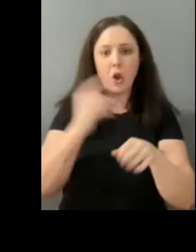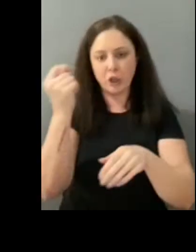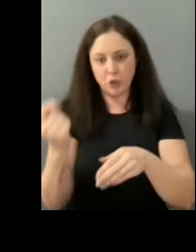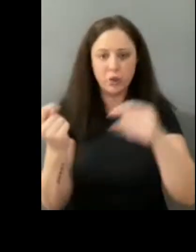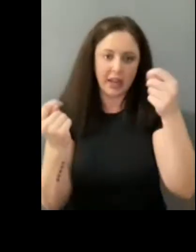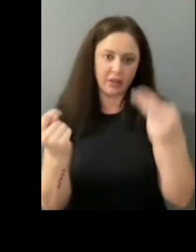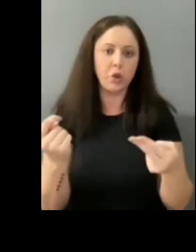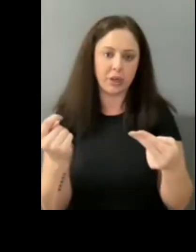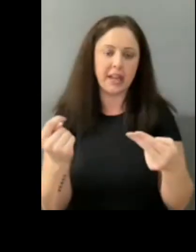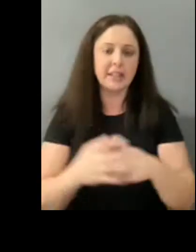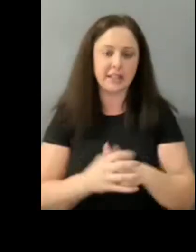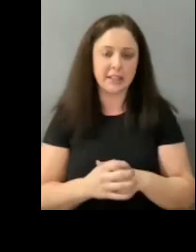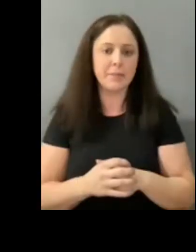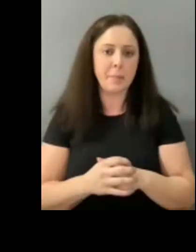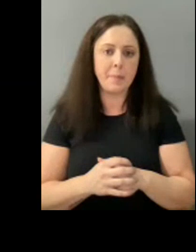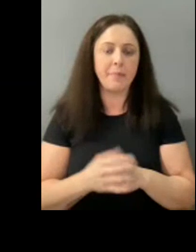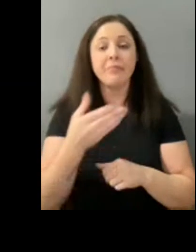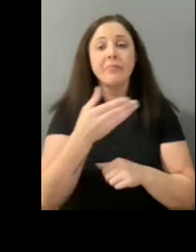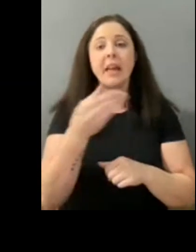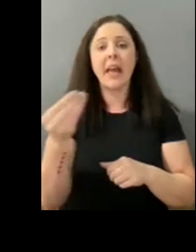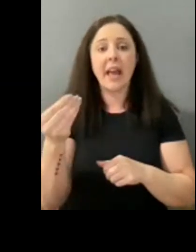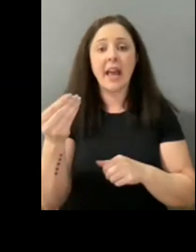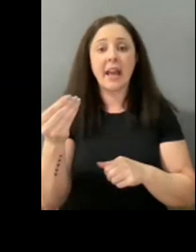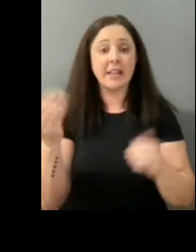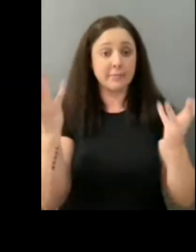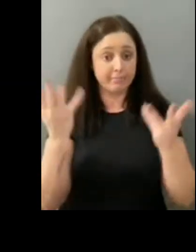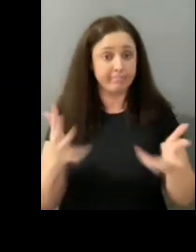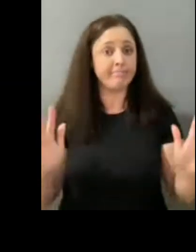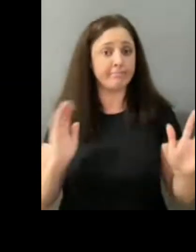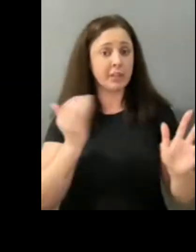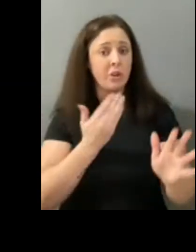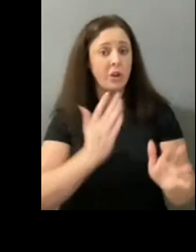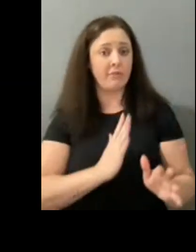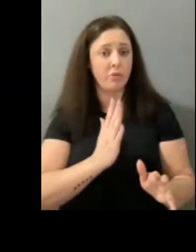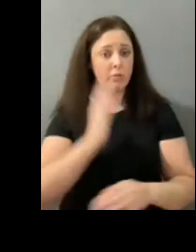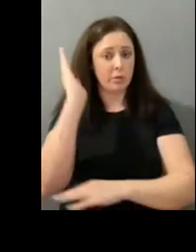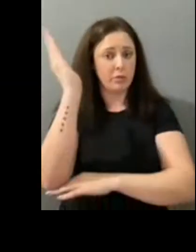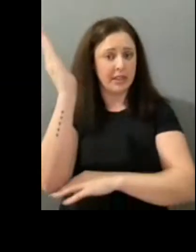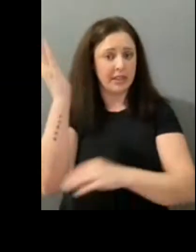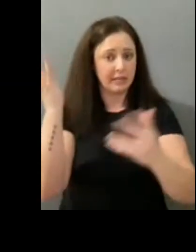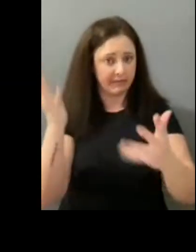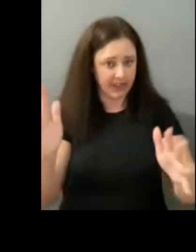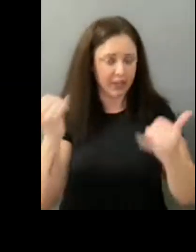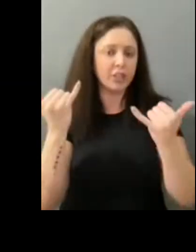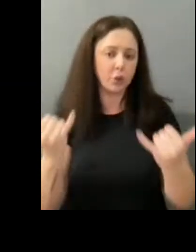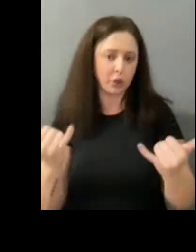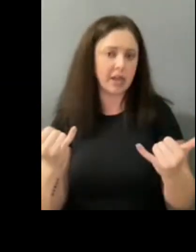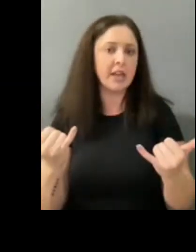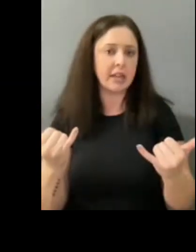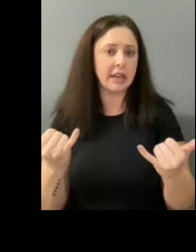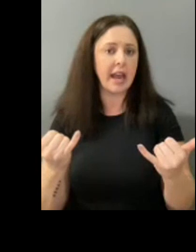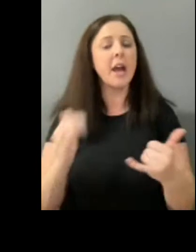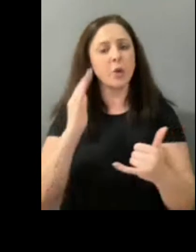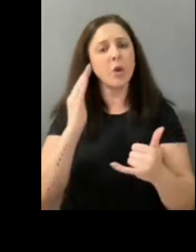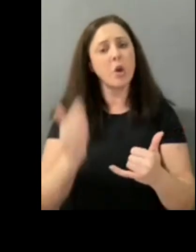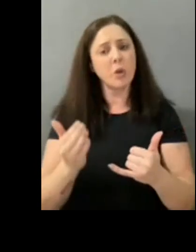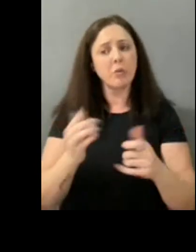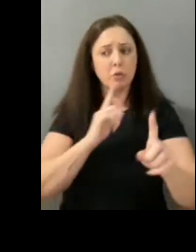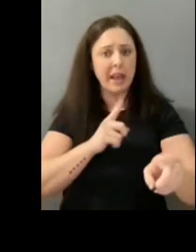Thursdays. And that's the end of our formal presentation. Now, we are going to entertain